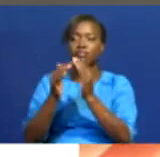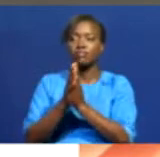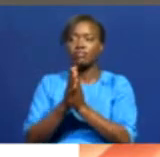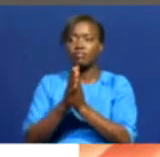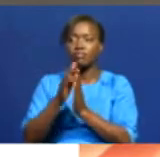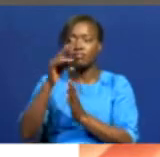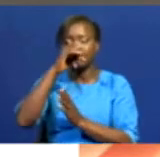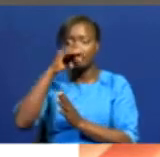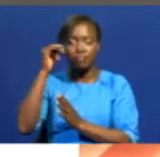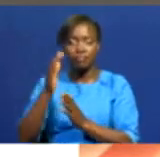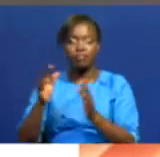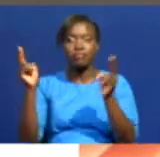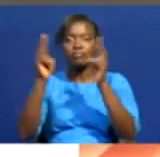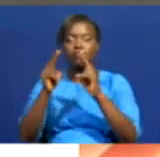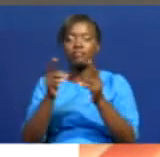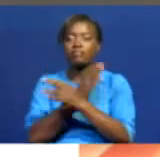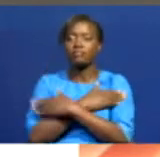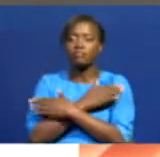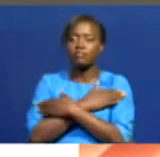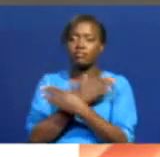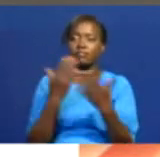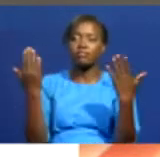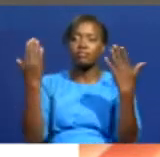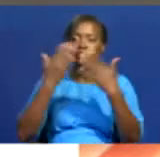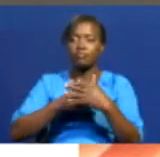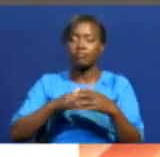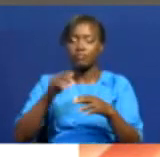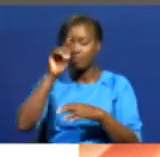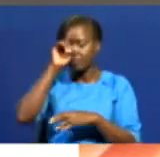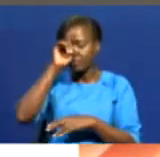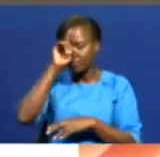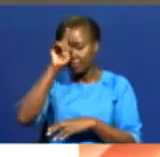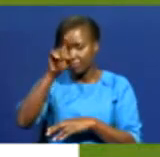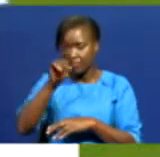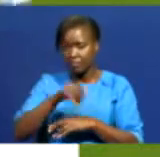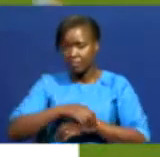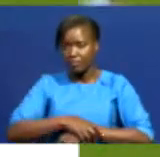international friendly match played last night in Turkey.